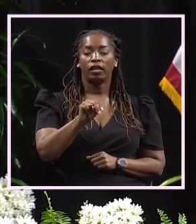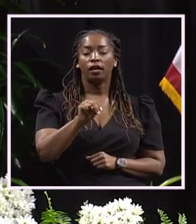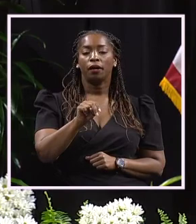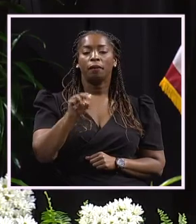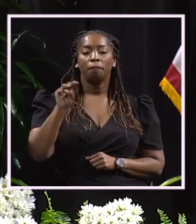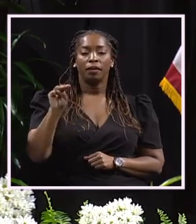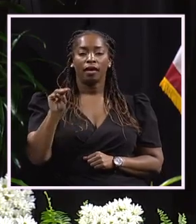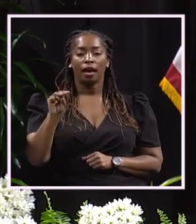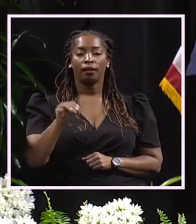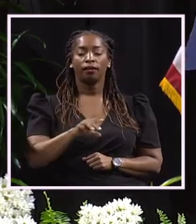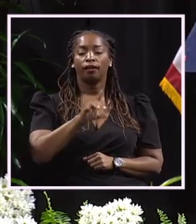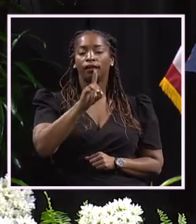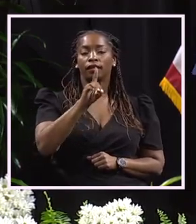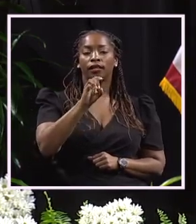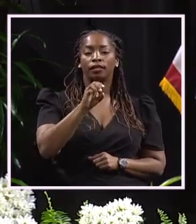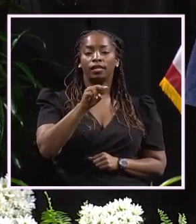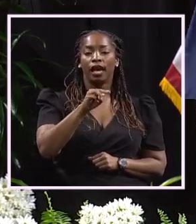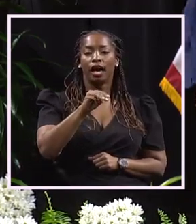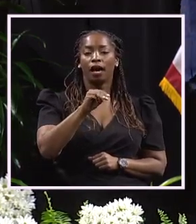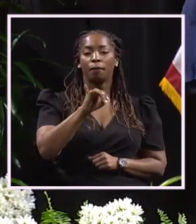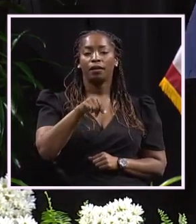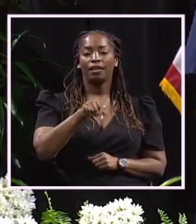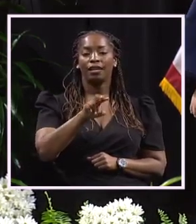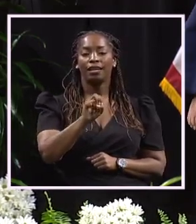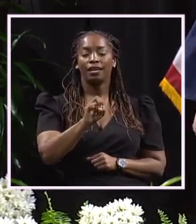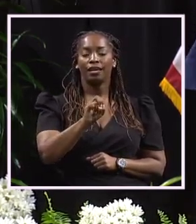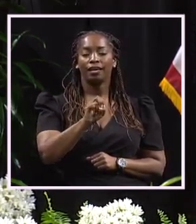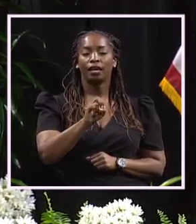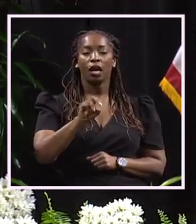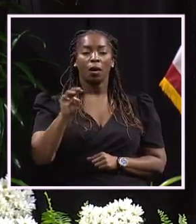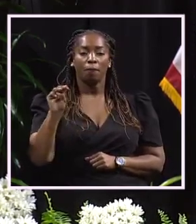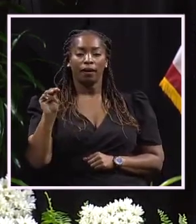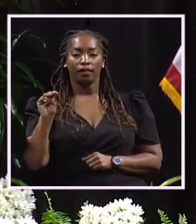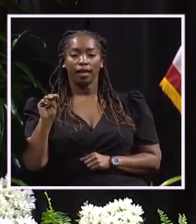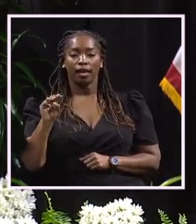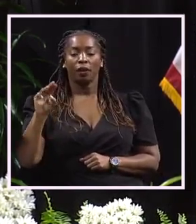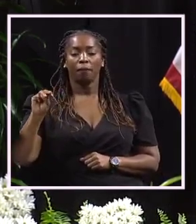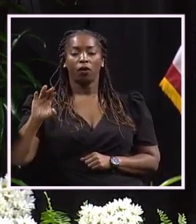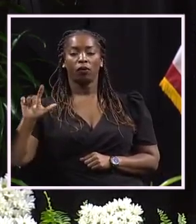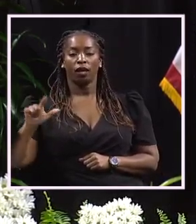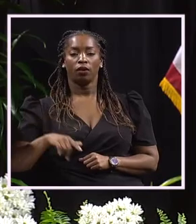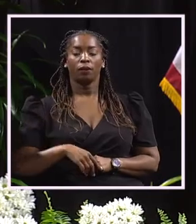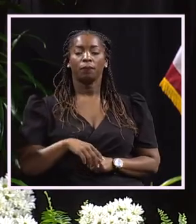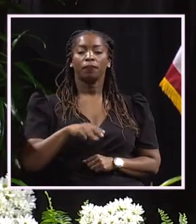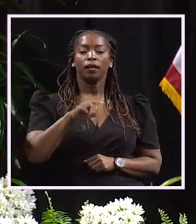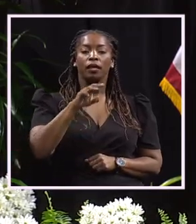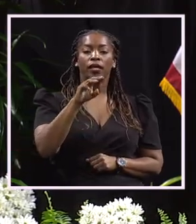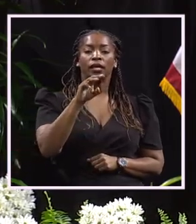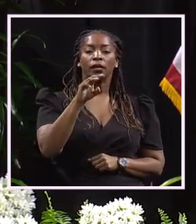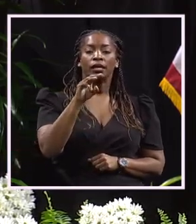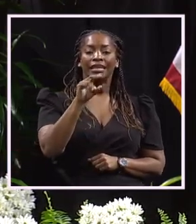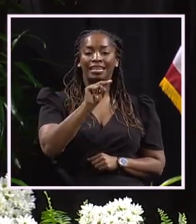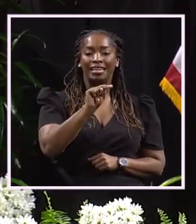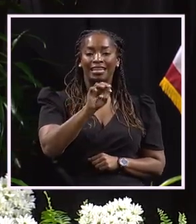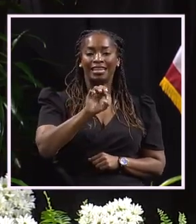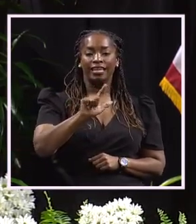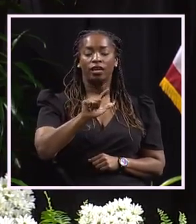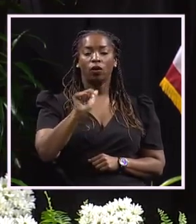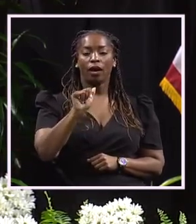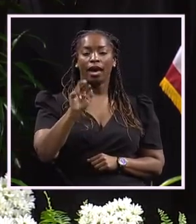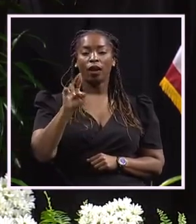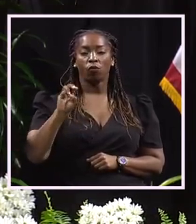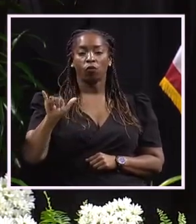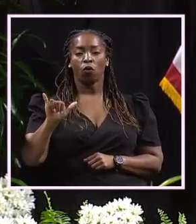Dominic Elvis McLean, magna cum laude. Neil A. Roy, magna cum laude.